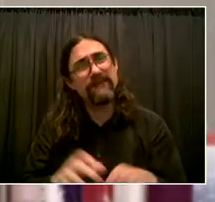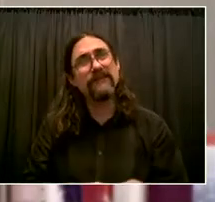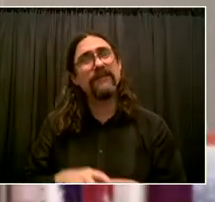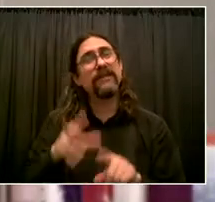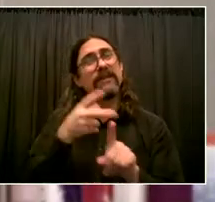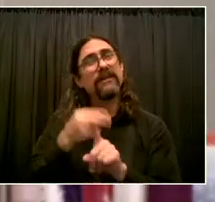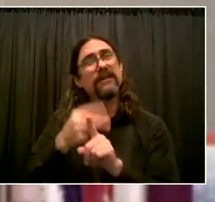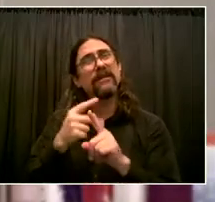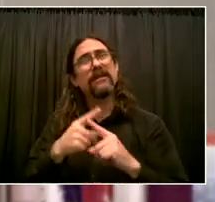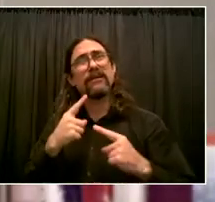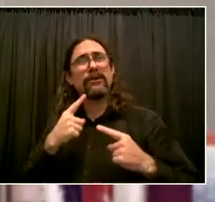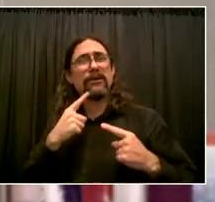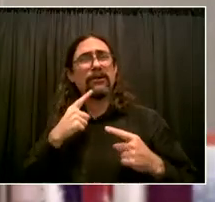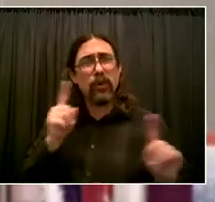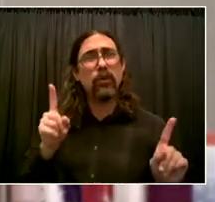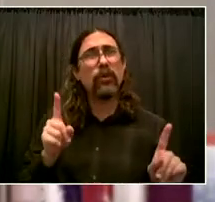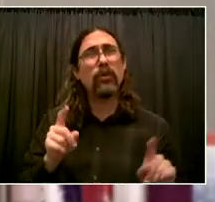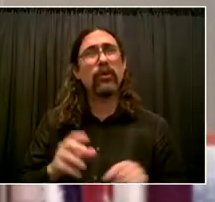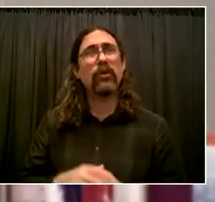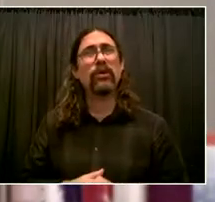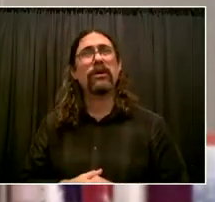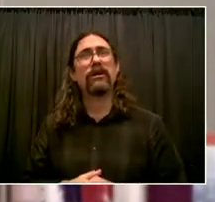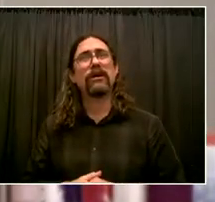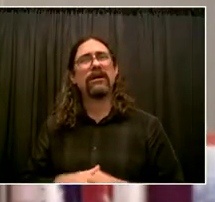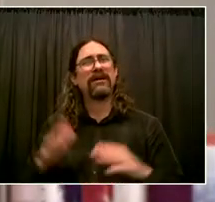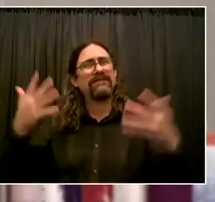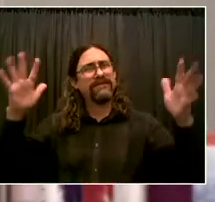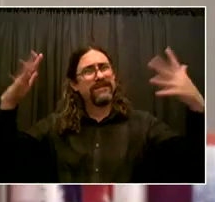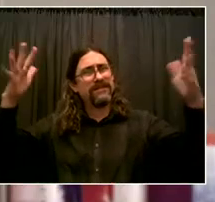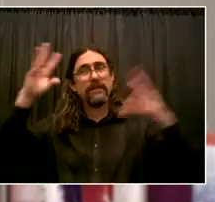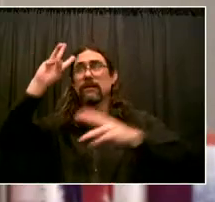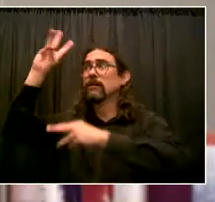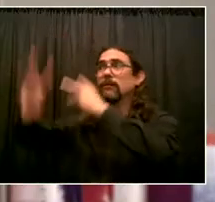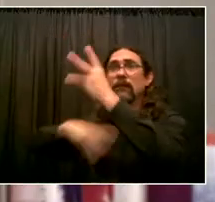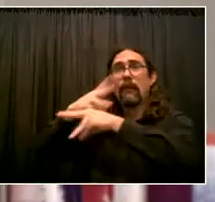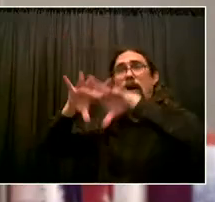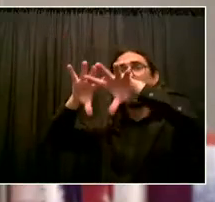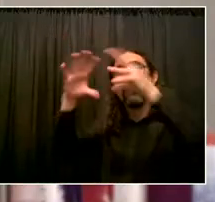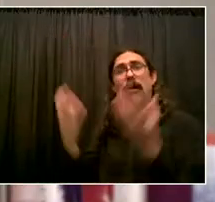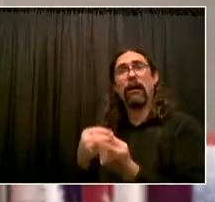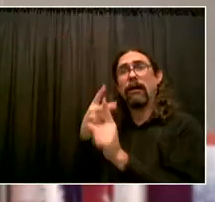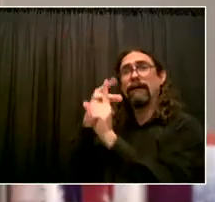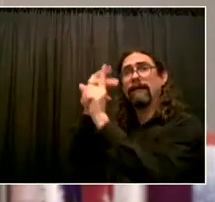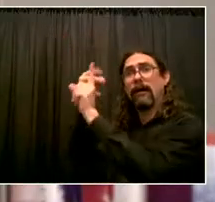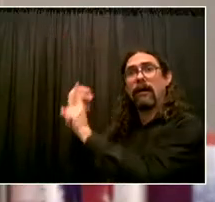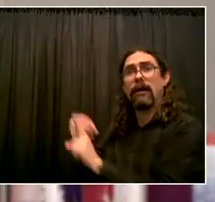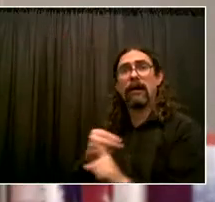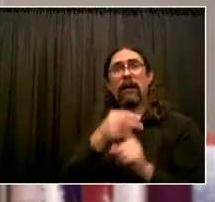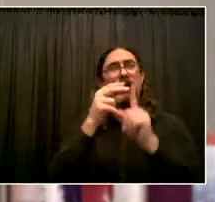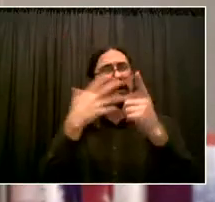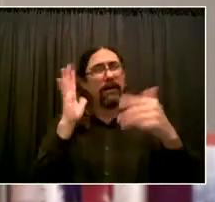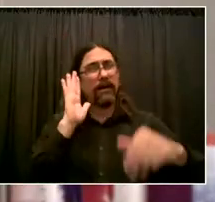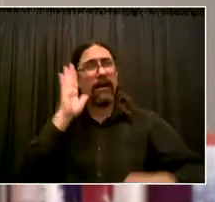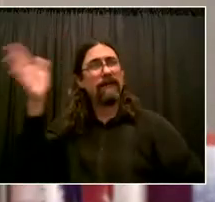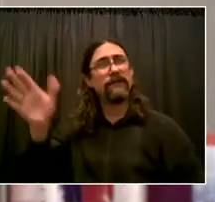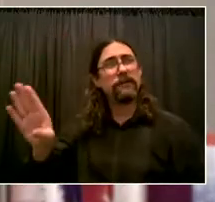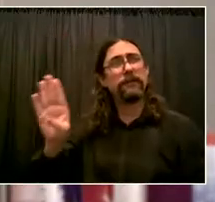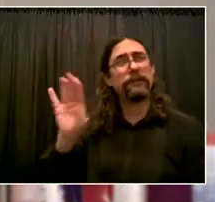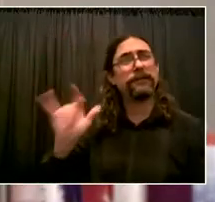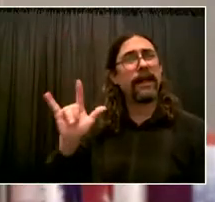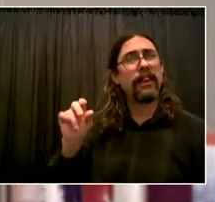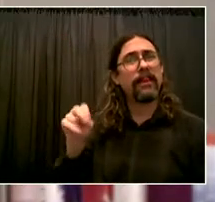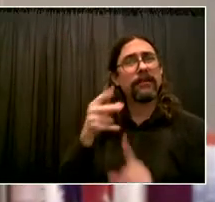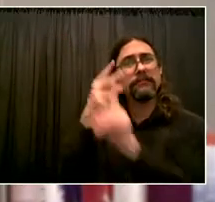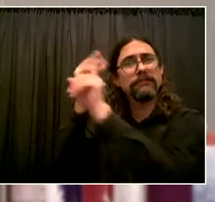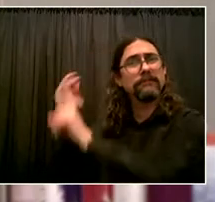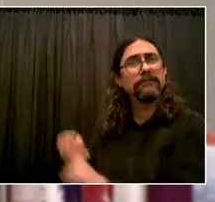working. But we're not on the other side of the pandemic yet. There's still much we're learning as we go, and one of those lessons is that